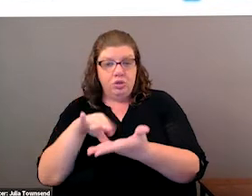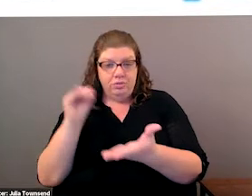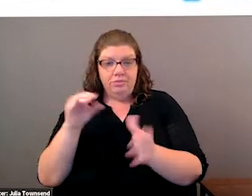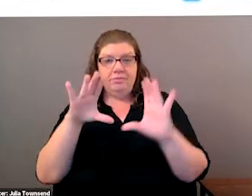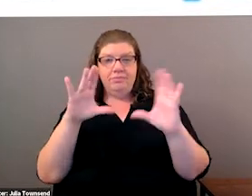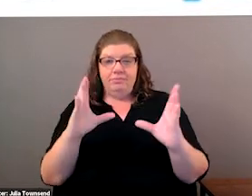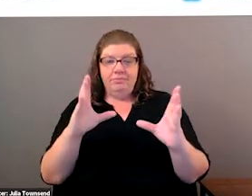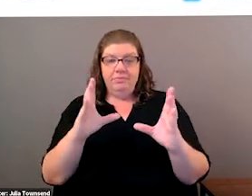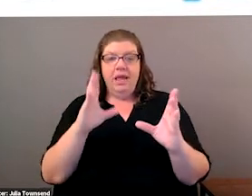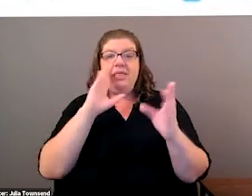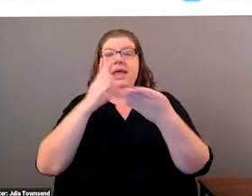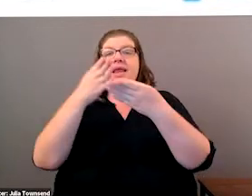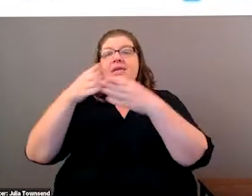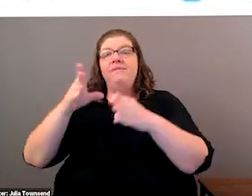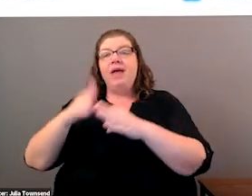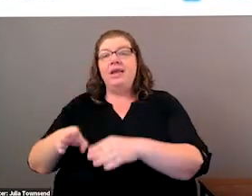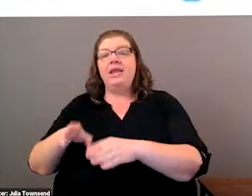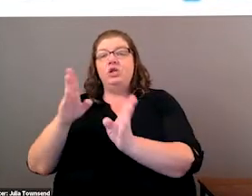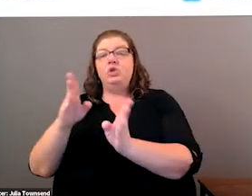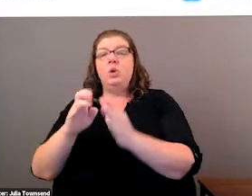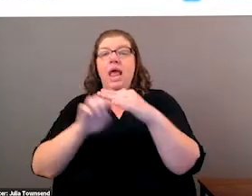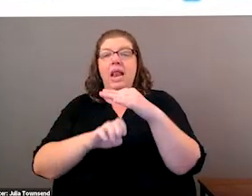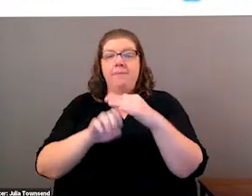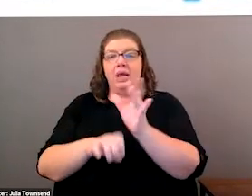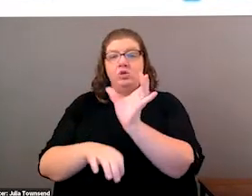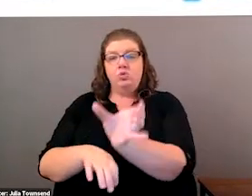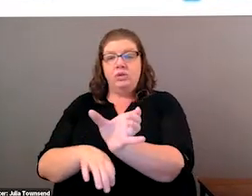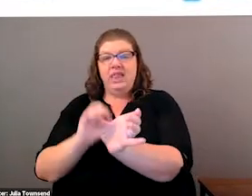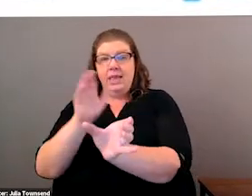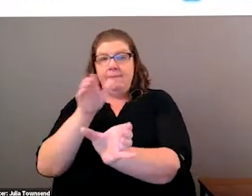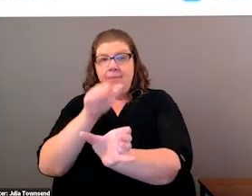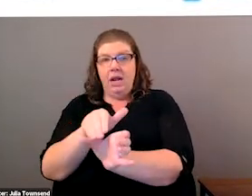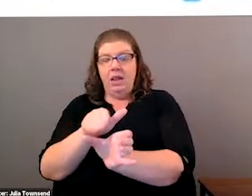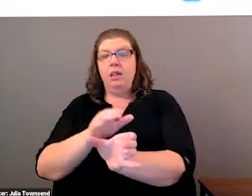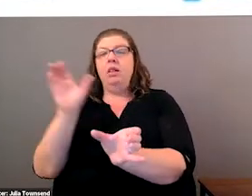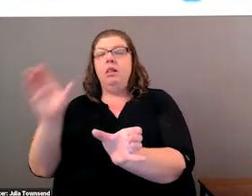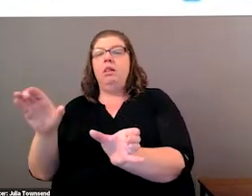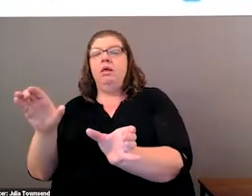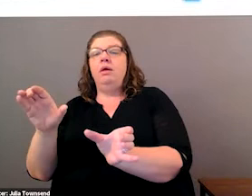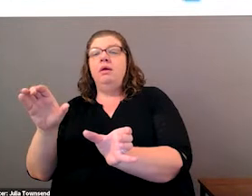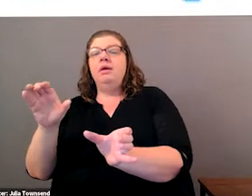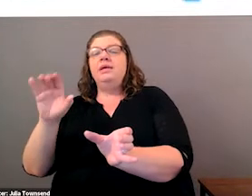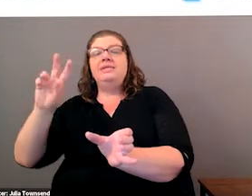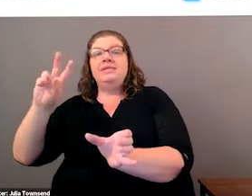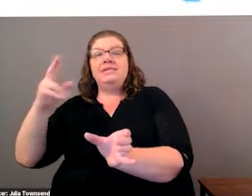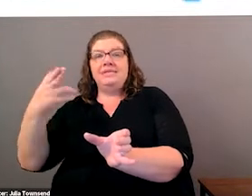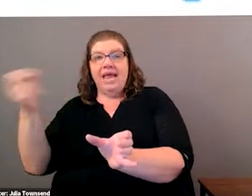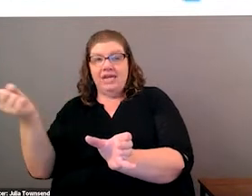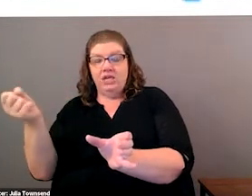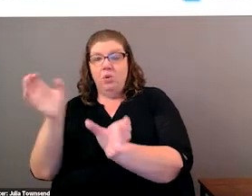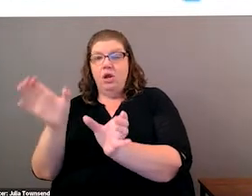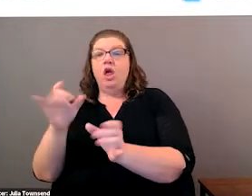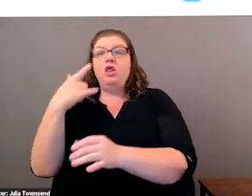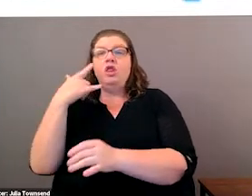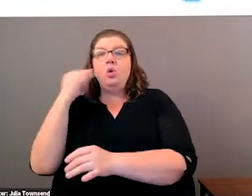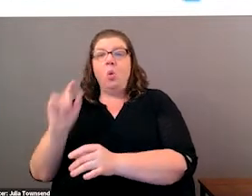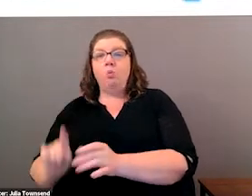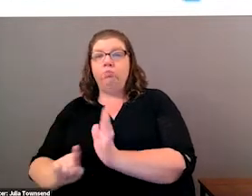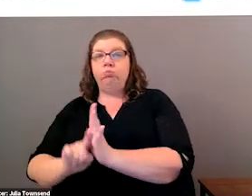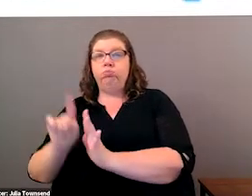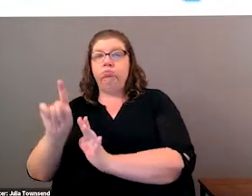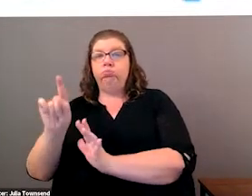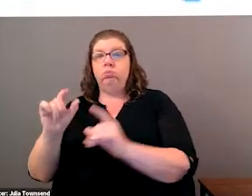subdivided into elementary and secondary. And you may notice that the gold bar jumps up pretty high in